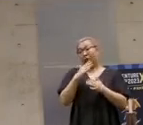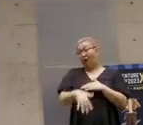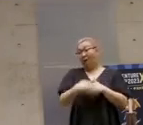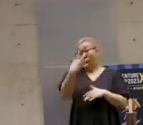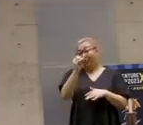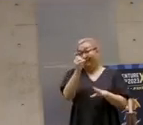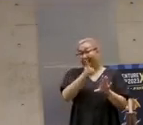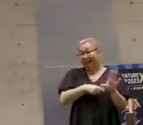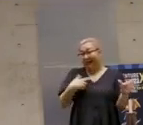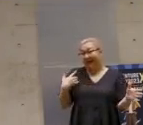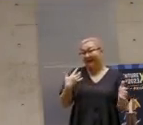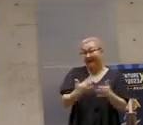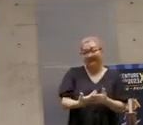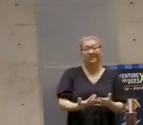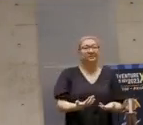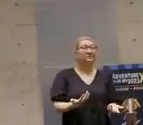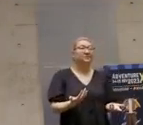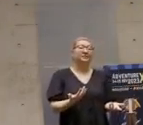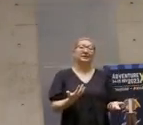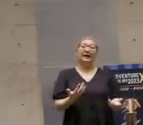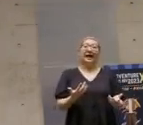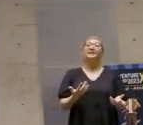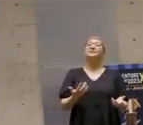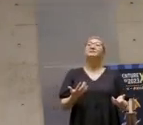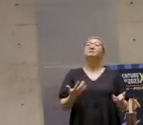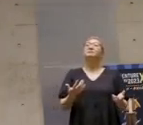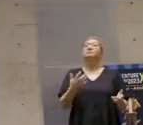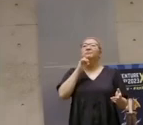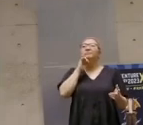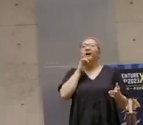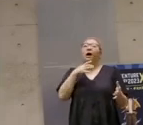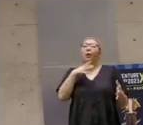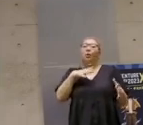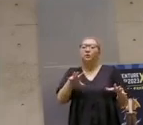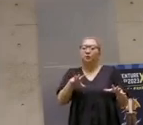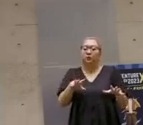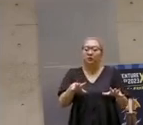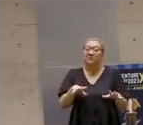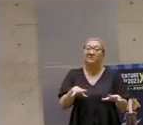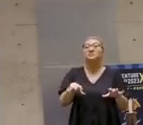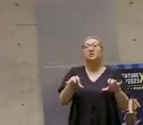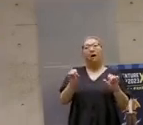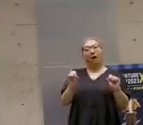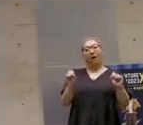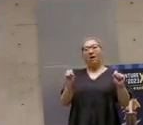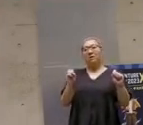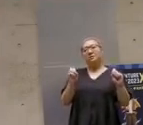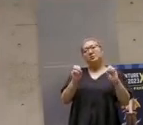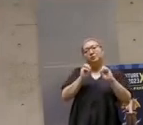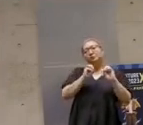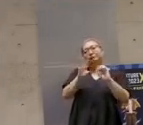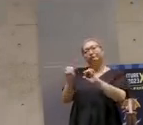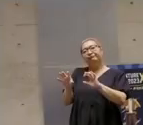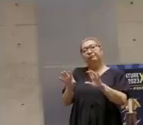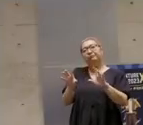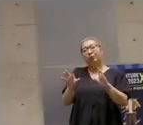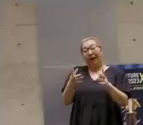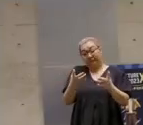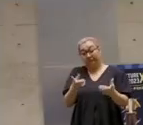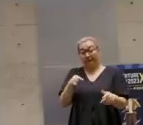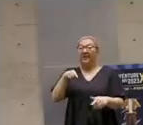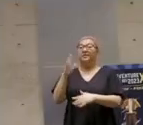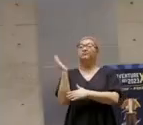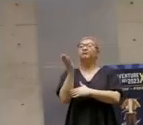And right from the very beginning. And I'd like to start with just a little recap. But the reason that I've written this is